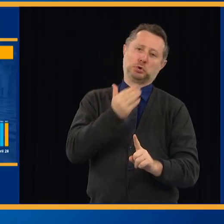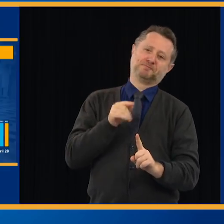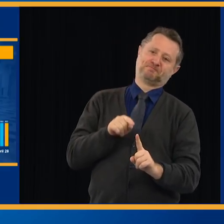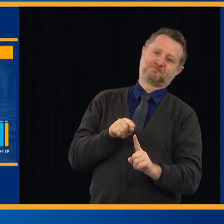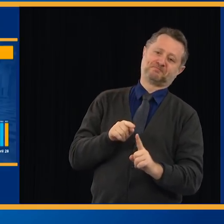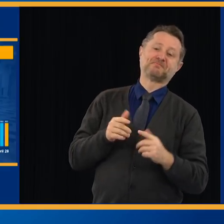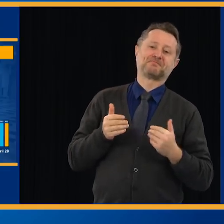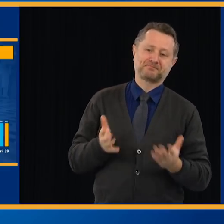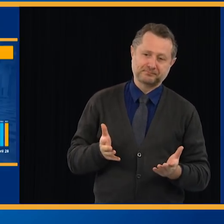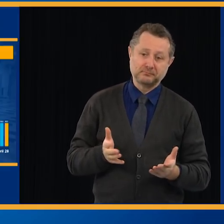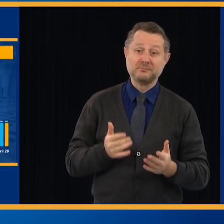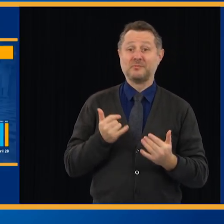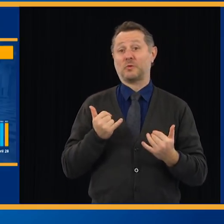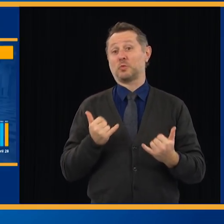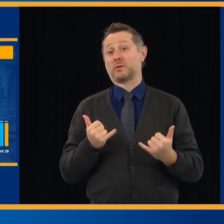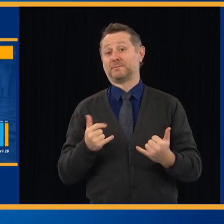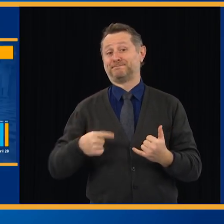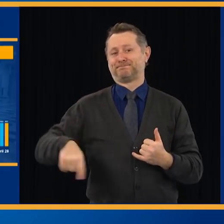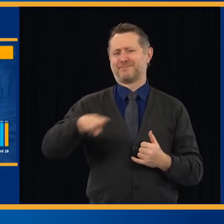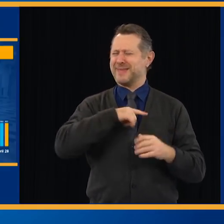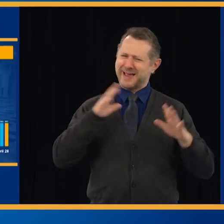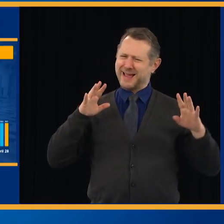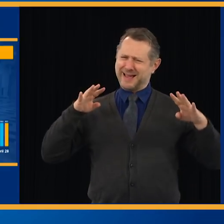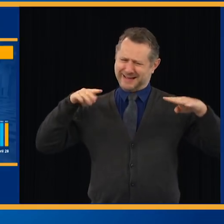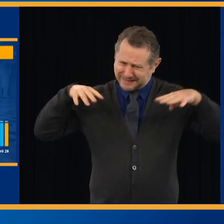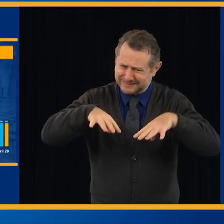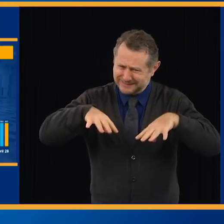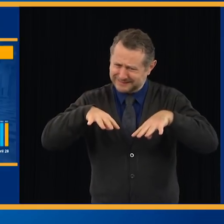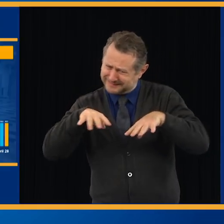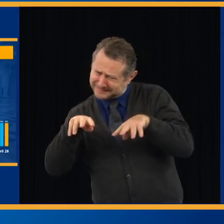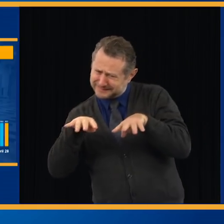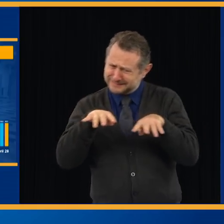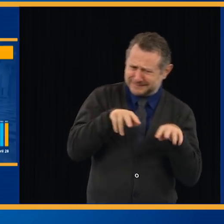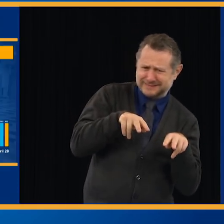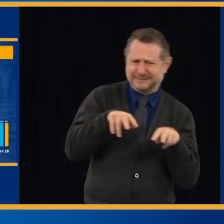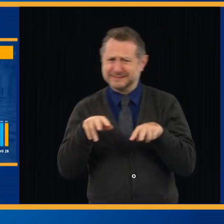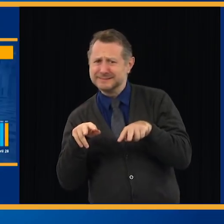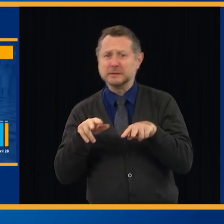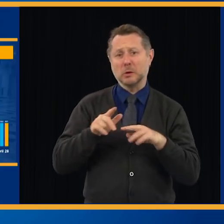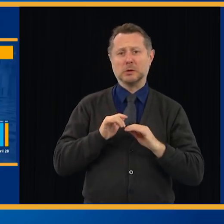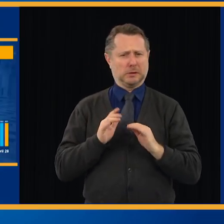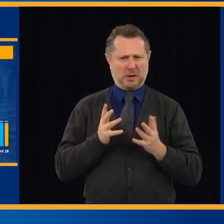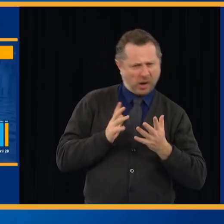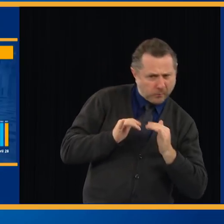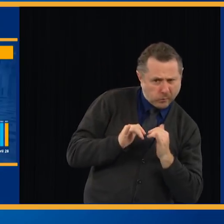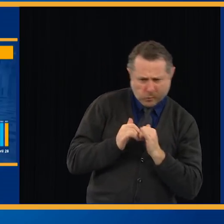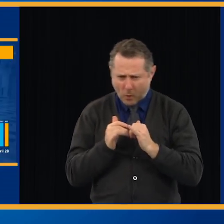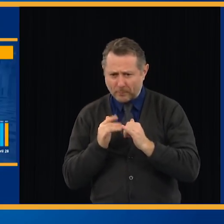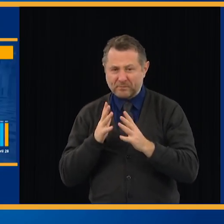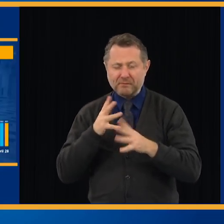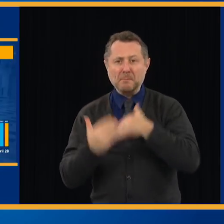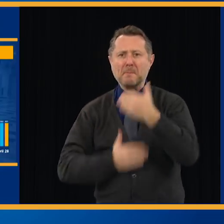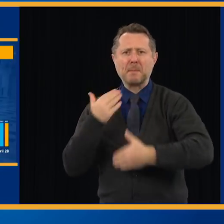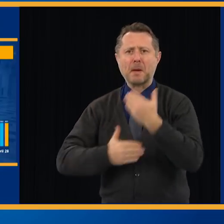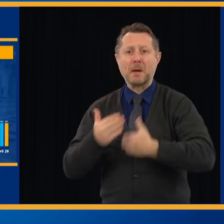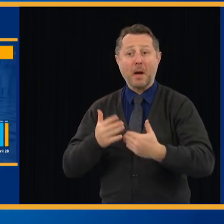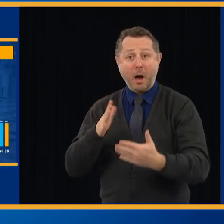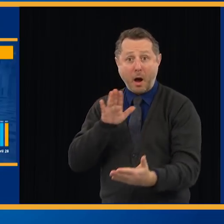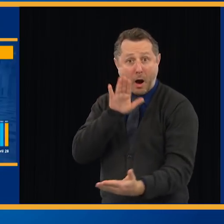we're watching now is how fast the decline, how low does it